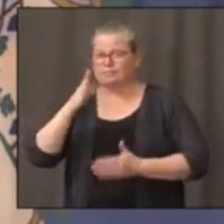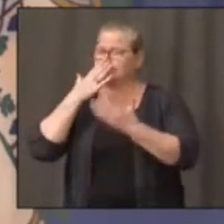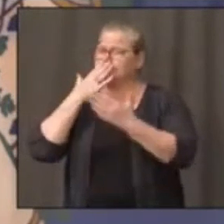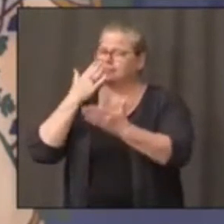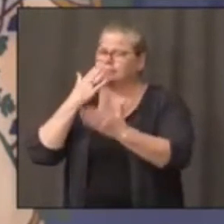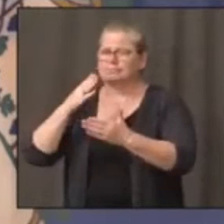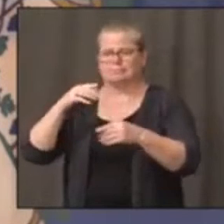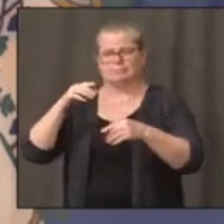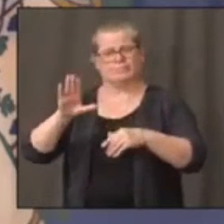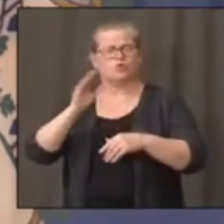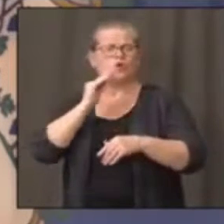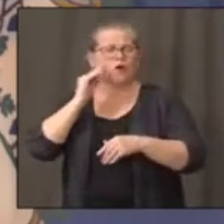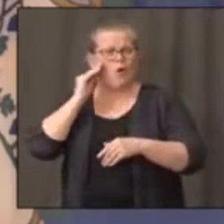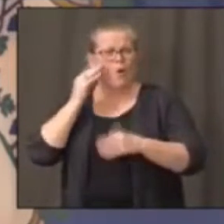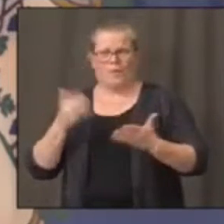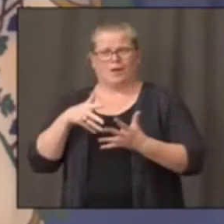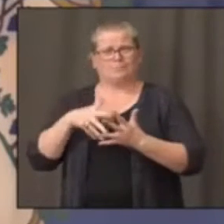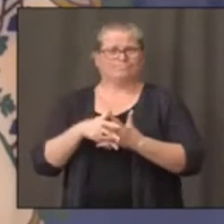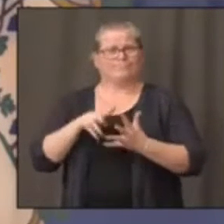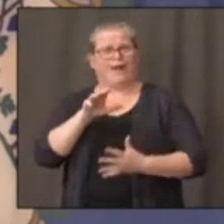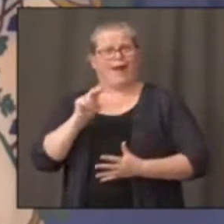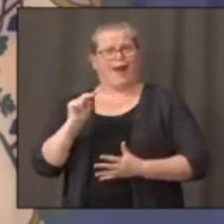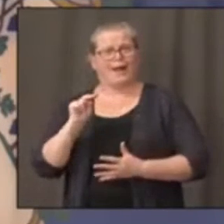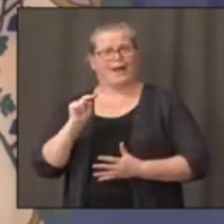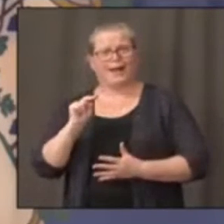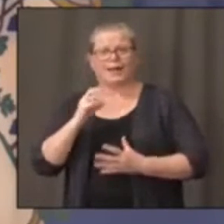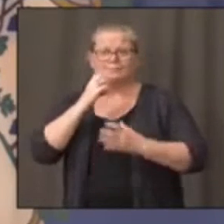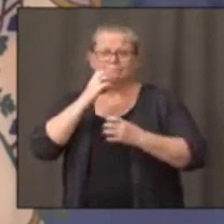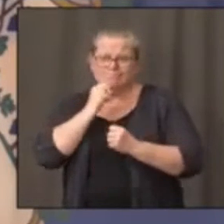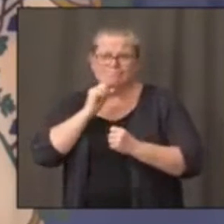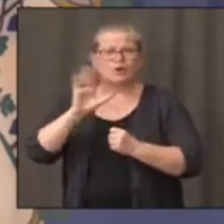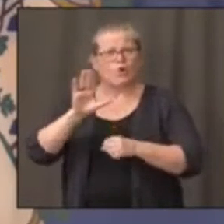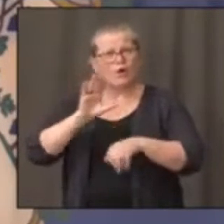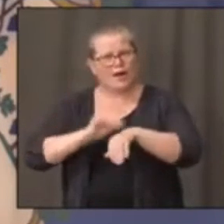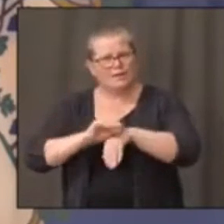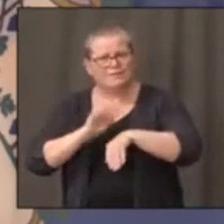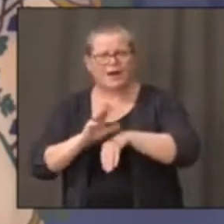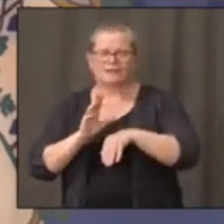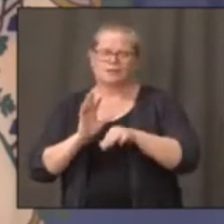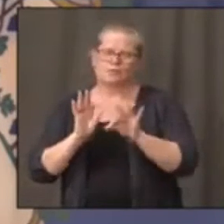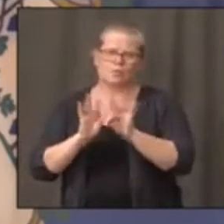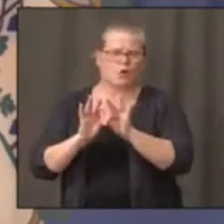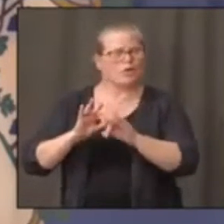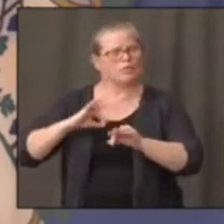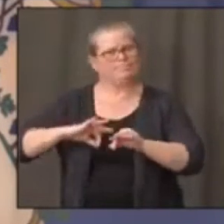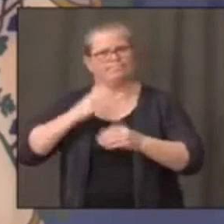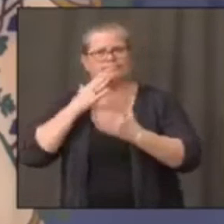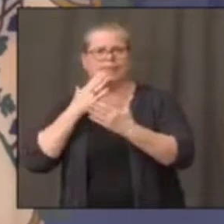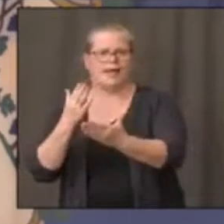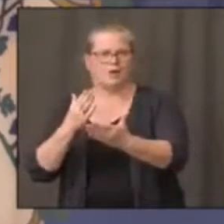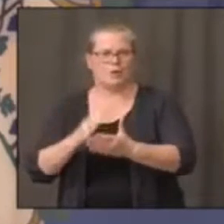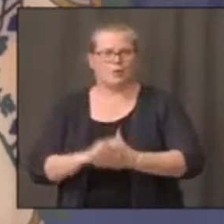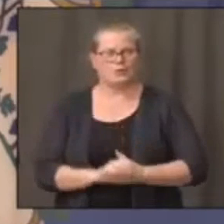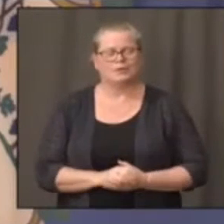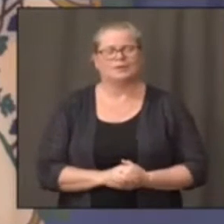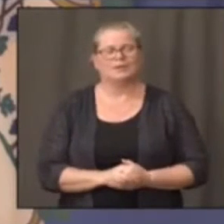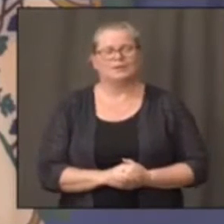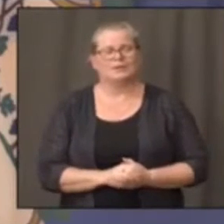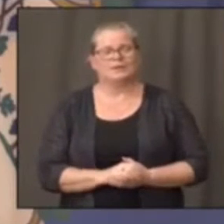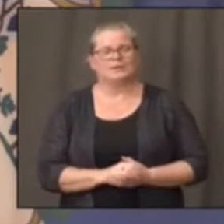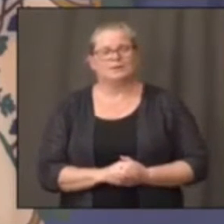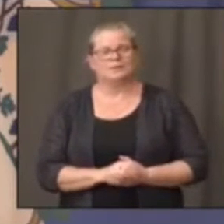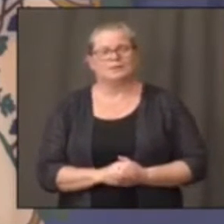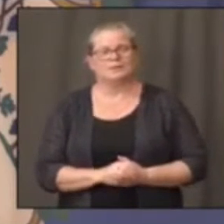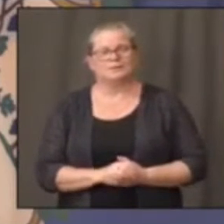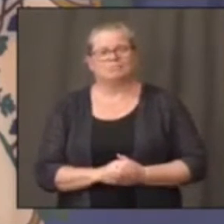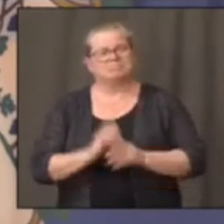such interest, and I treasure your advice, and thank you for doing this. We've had a number of